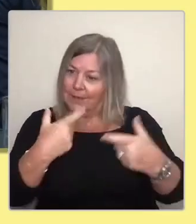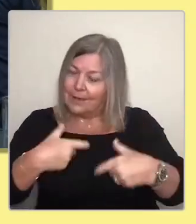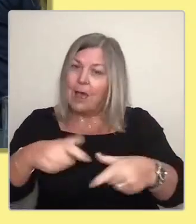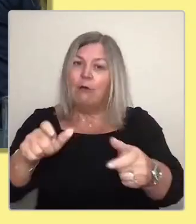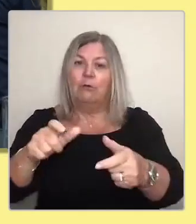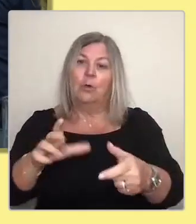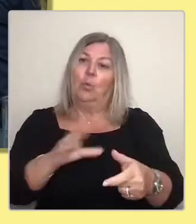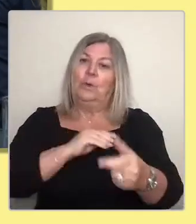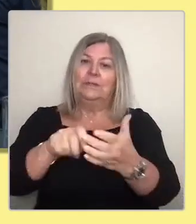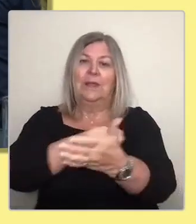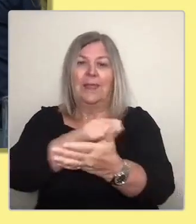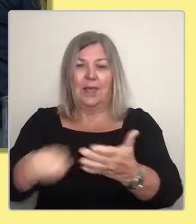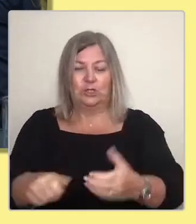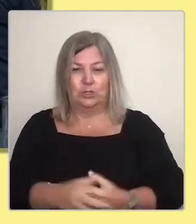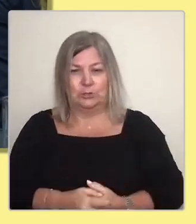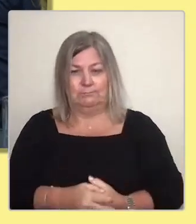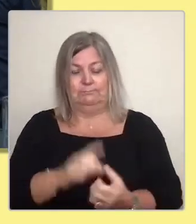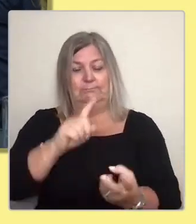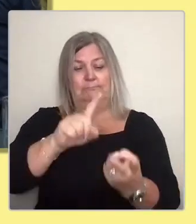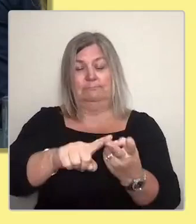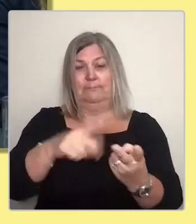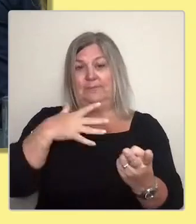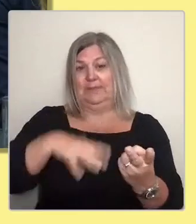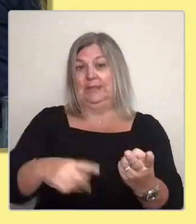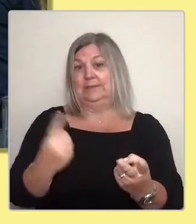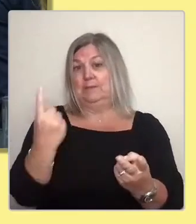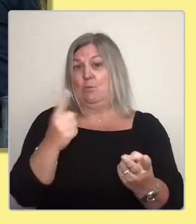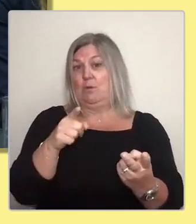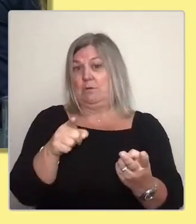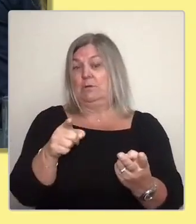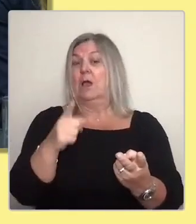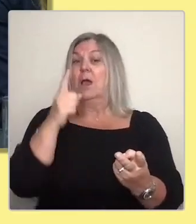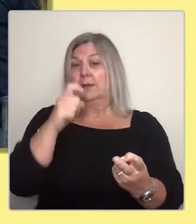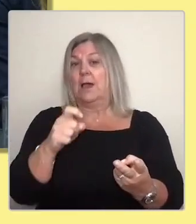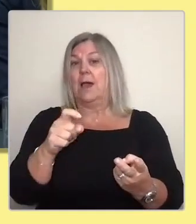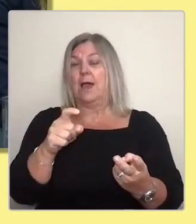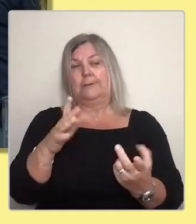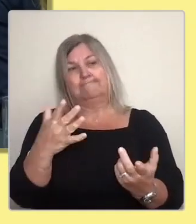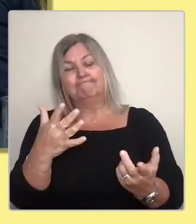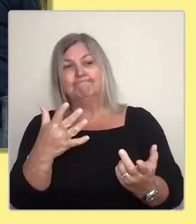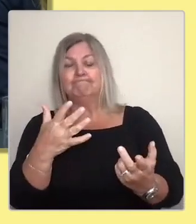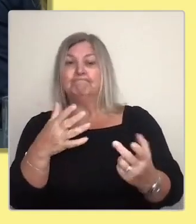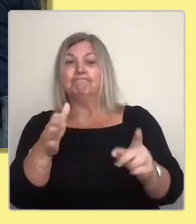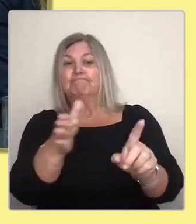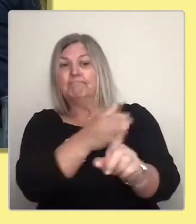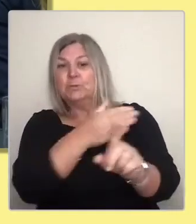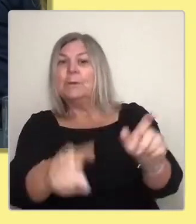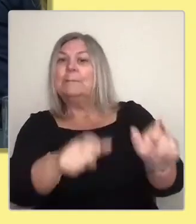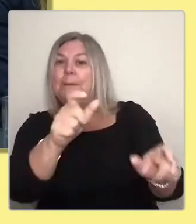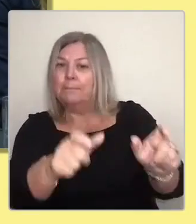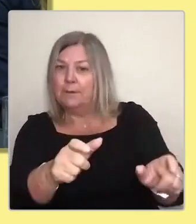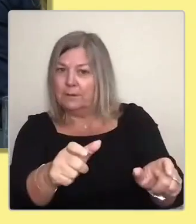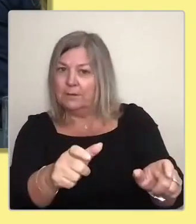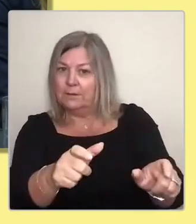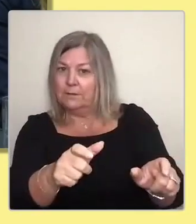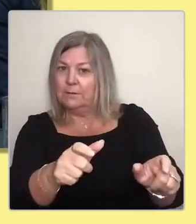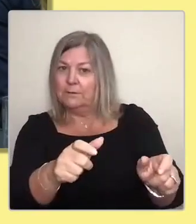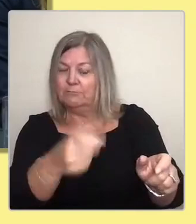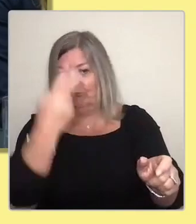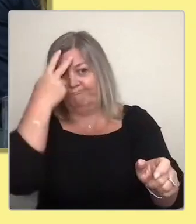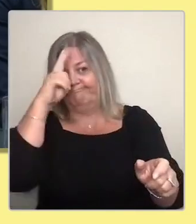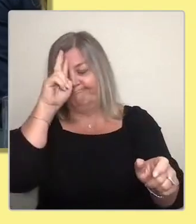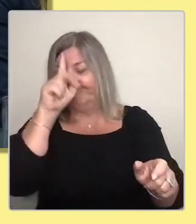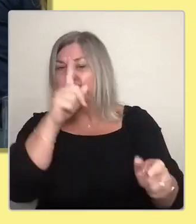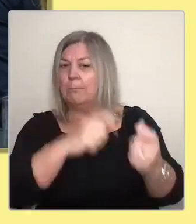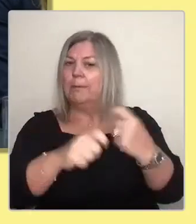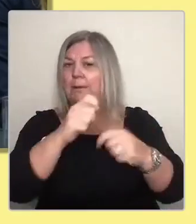need somebody who can reach out to no voters and persuade them to vote yes. I know we can do it